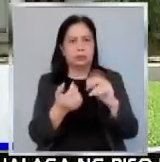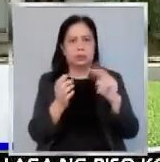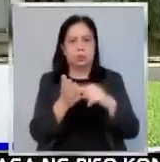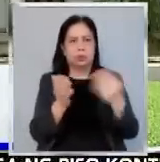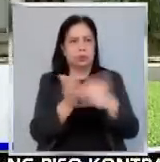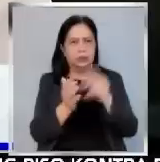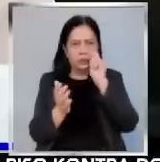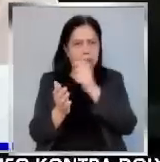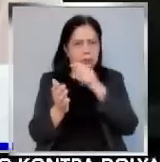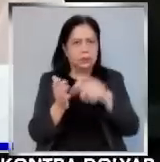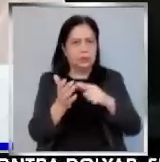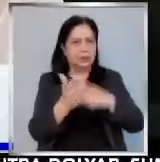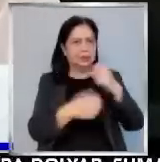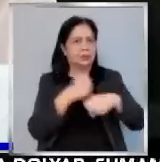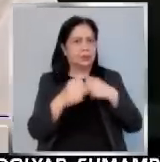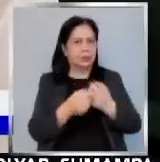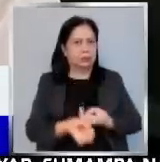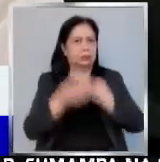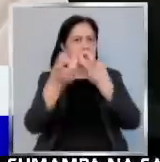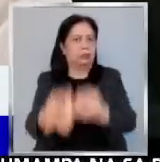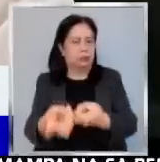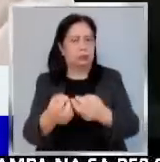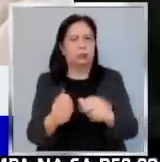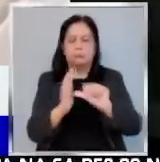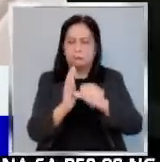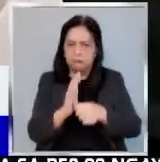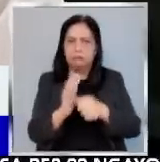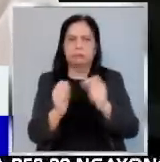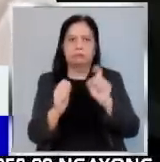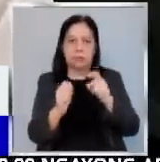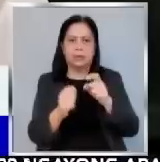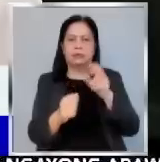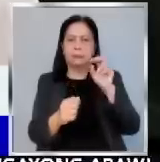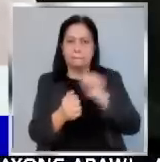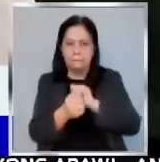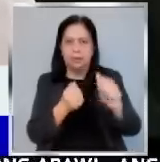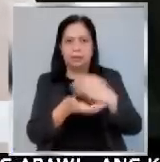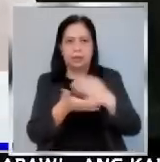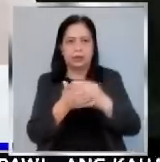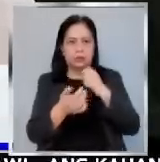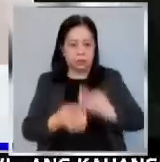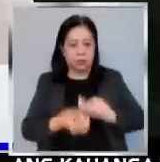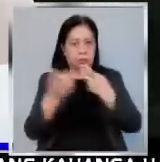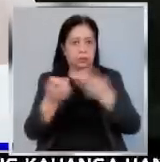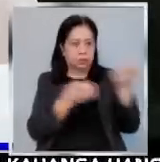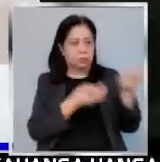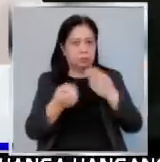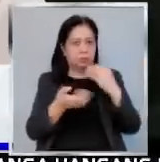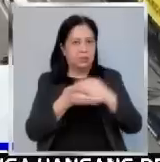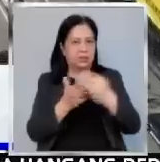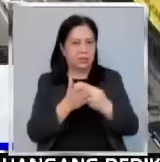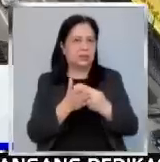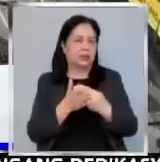budget ngayong taon. It's really just to underscore the need to pass the budget para hindi magkaroon ng reenacted budget. It's the same